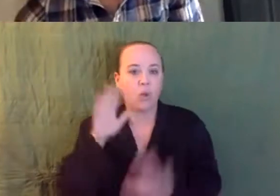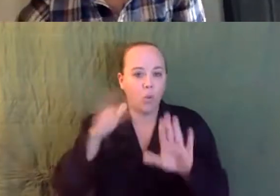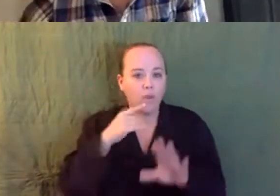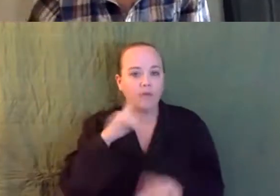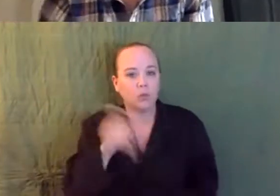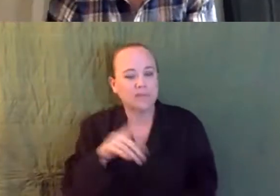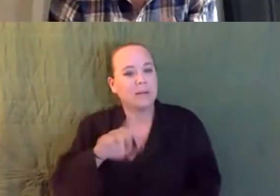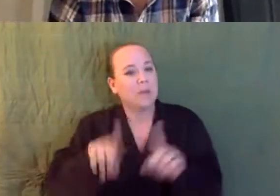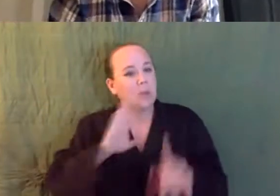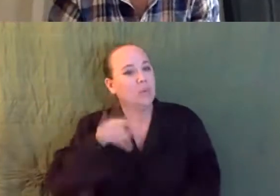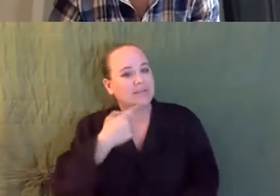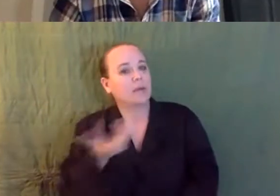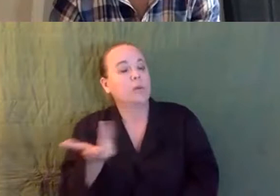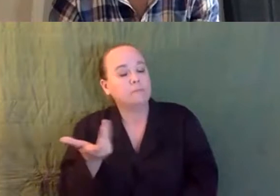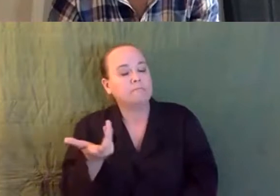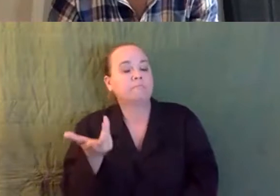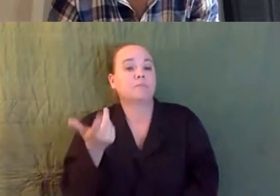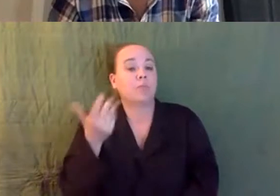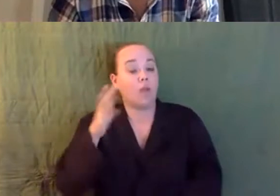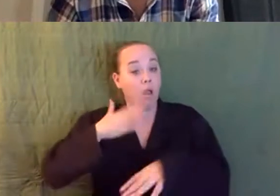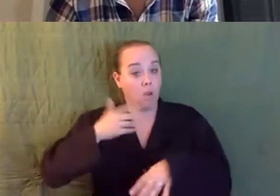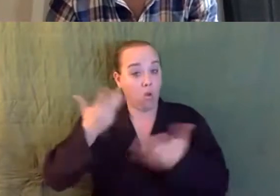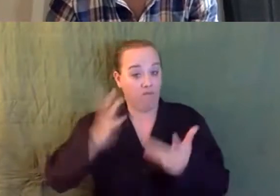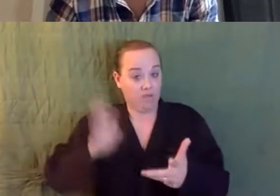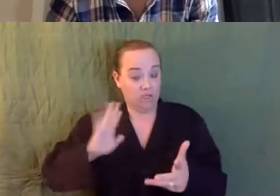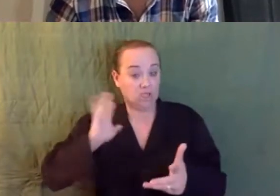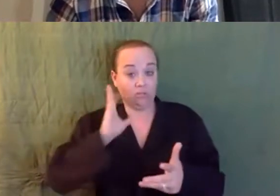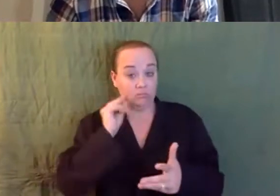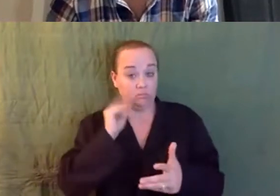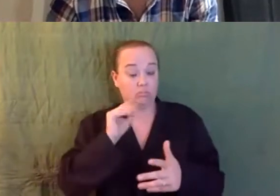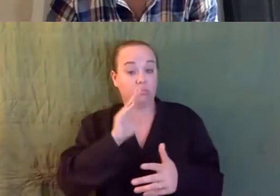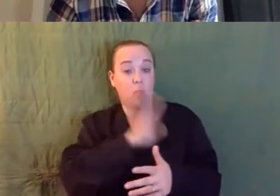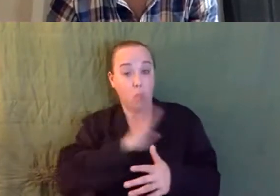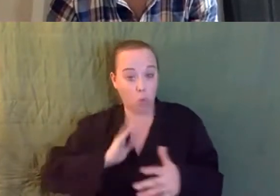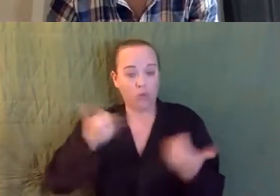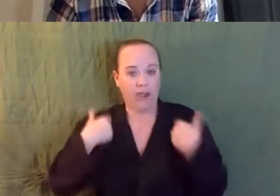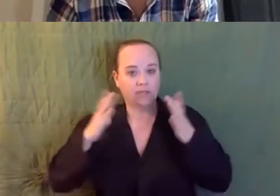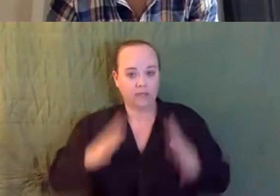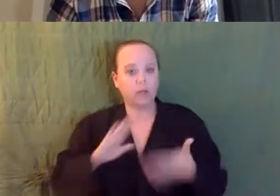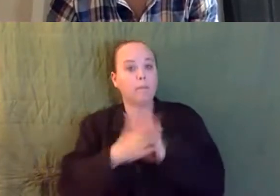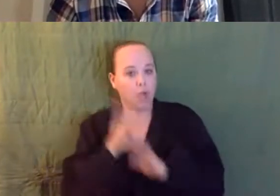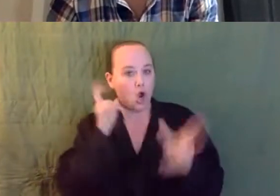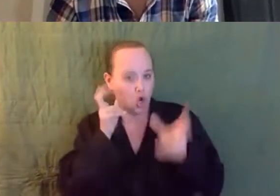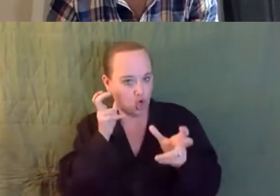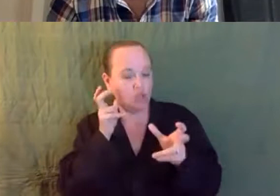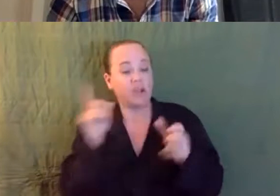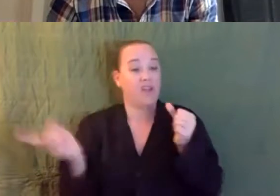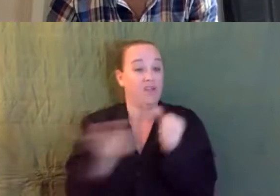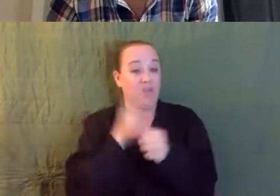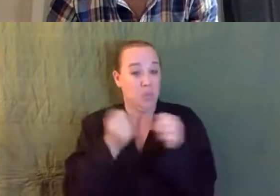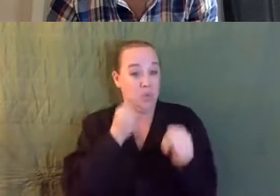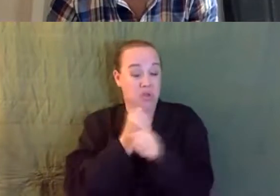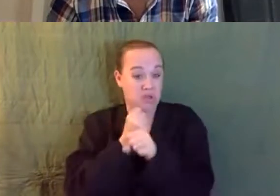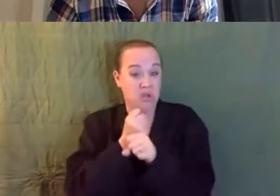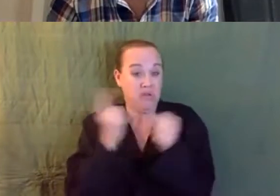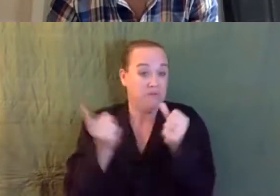What I will say is this, though. When I was on the VIA board, we have citizens to be heard. And for the first year that I was on the